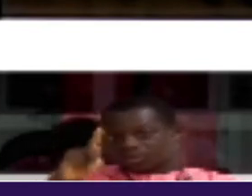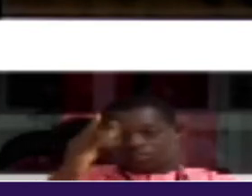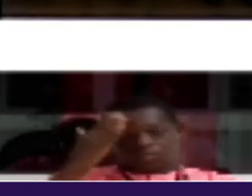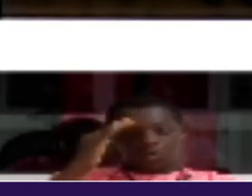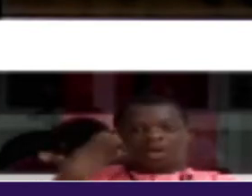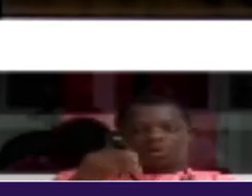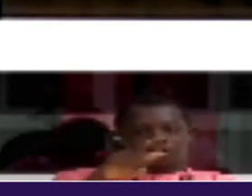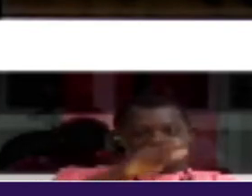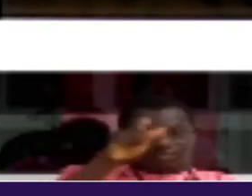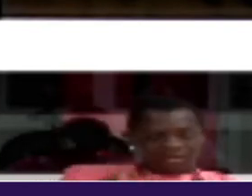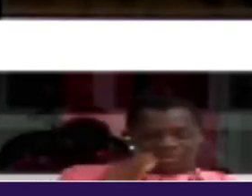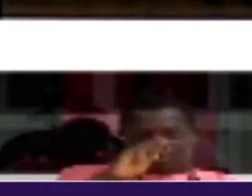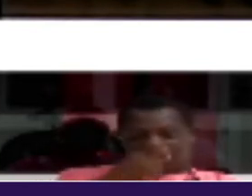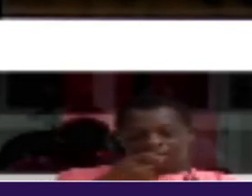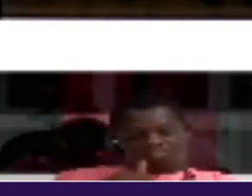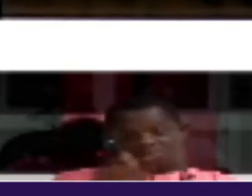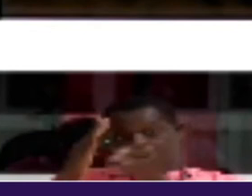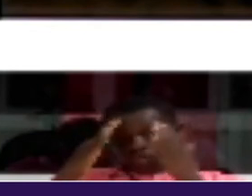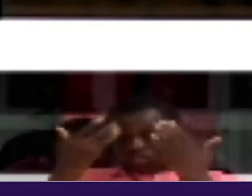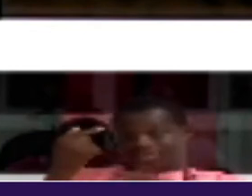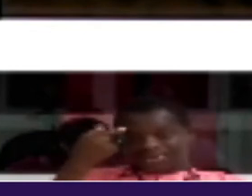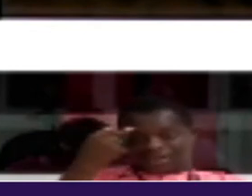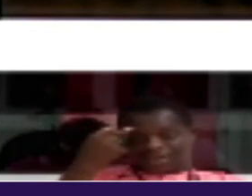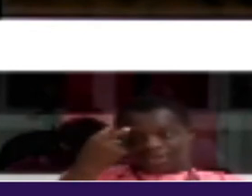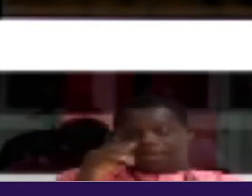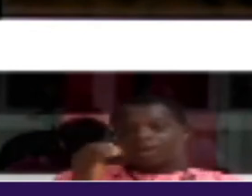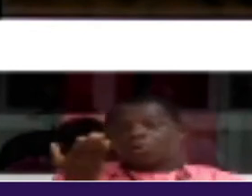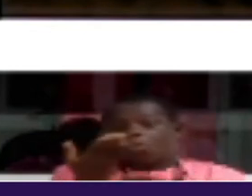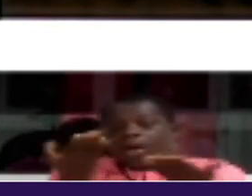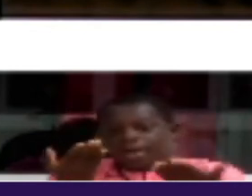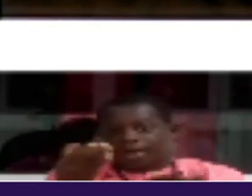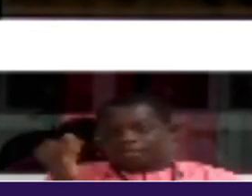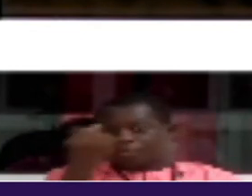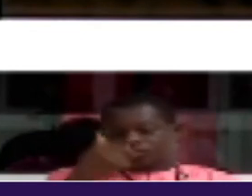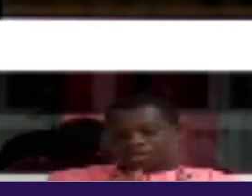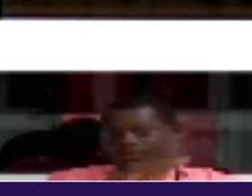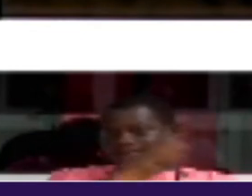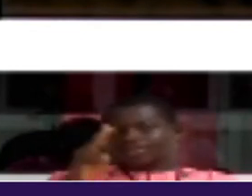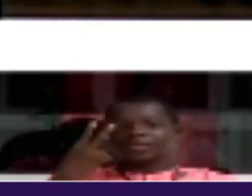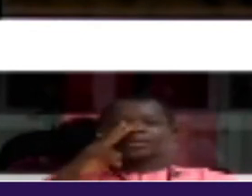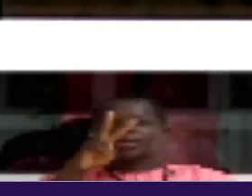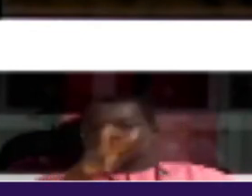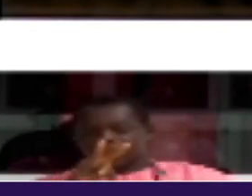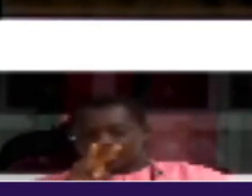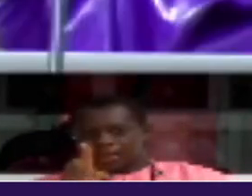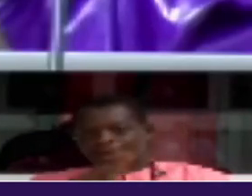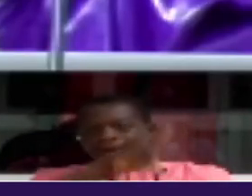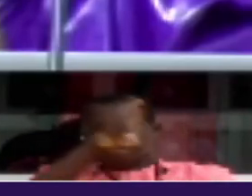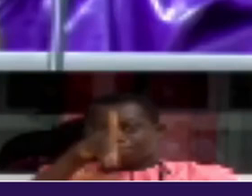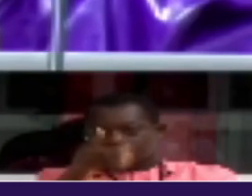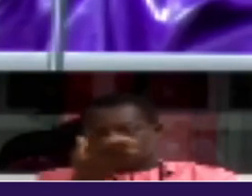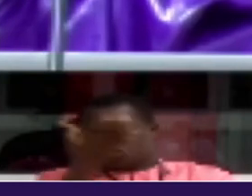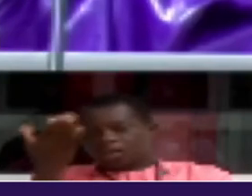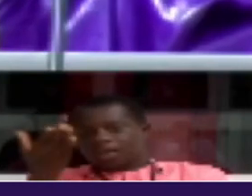think. Why? Because I don't see where that man was shot. The question is, do